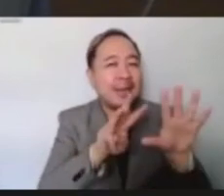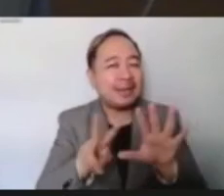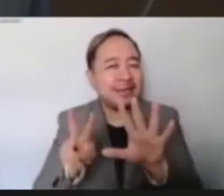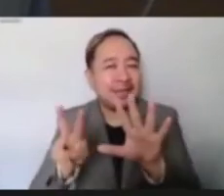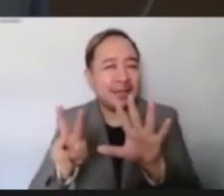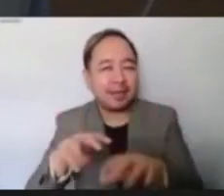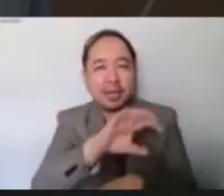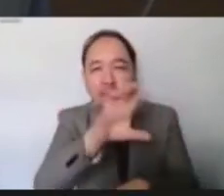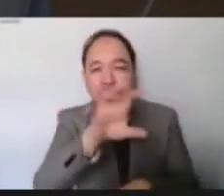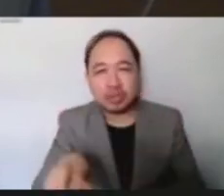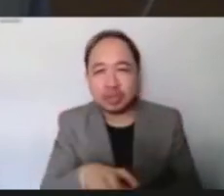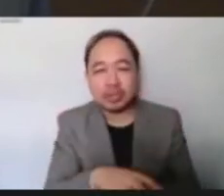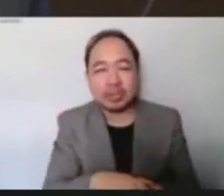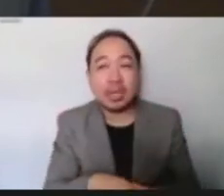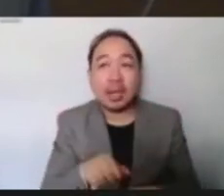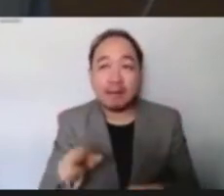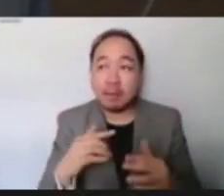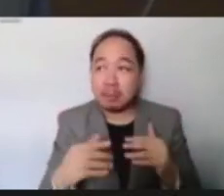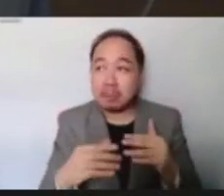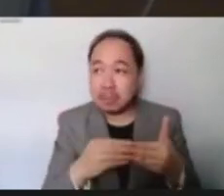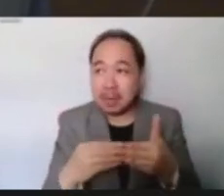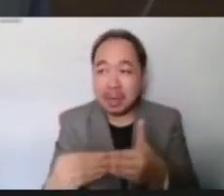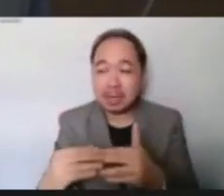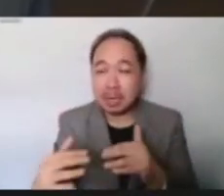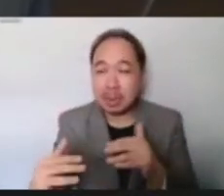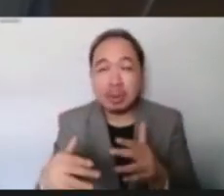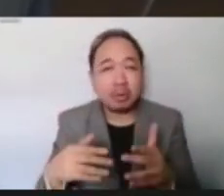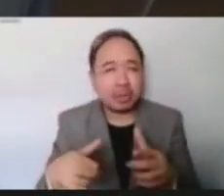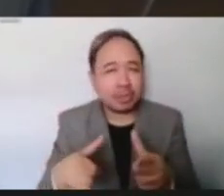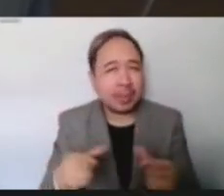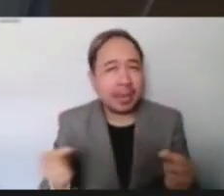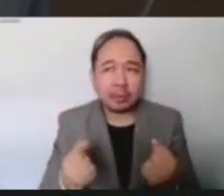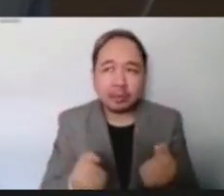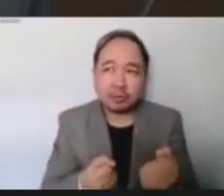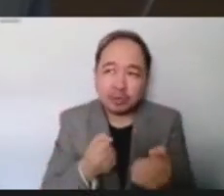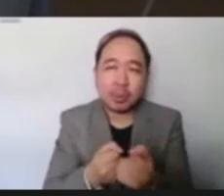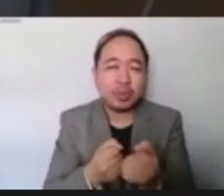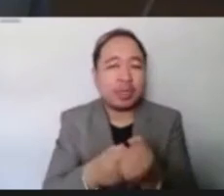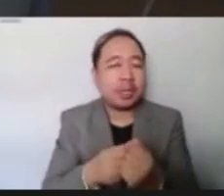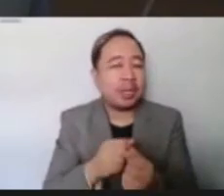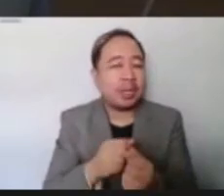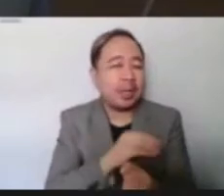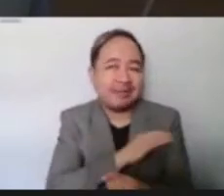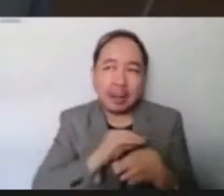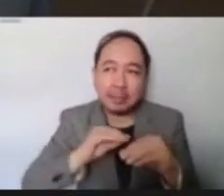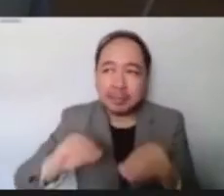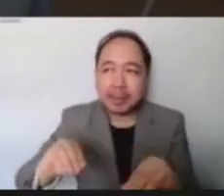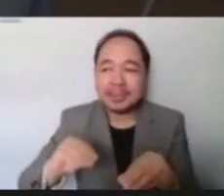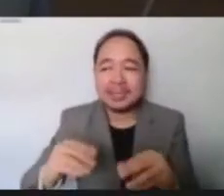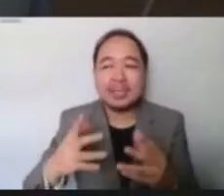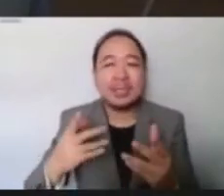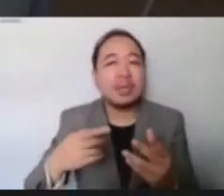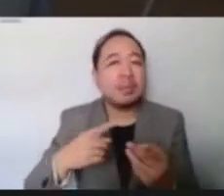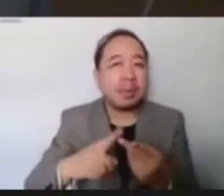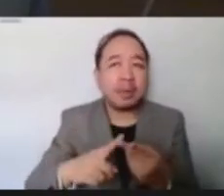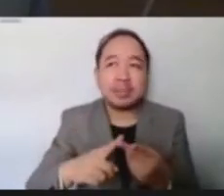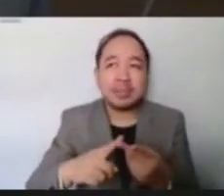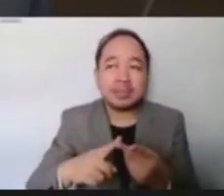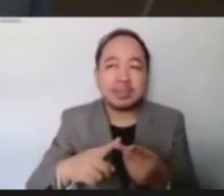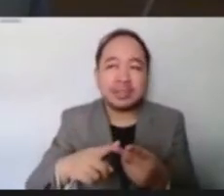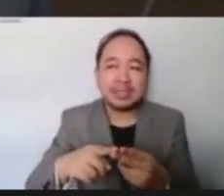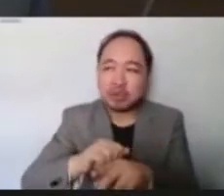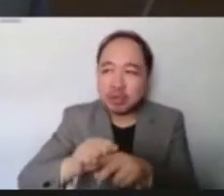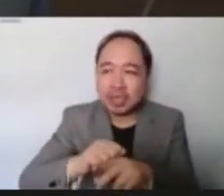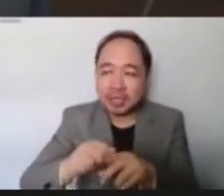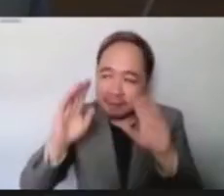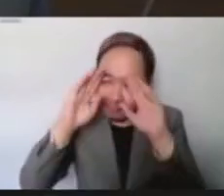initiative of this blueprint Japan has supported capacity building and infrastructure development related to waste management in developing countries particularly in